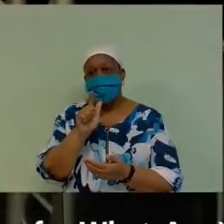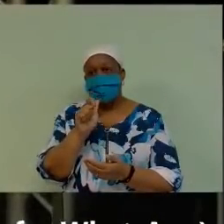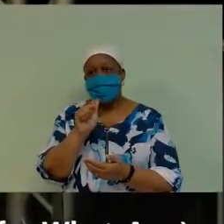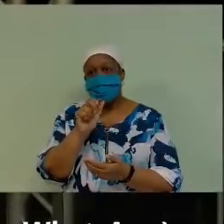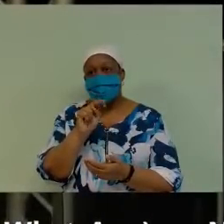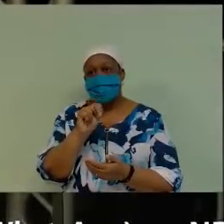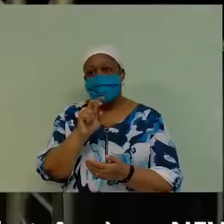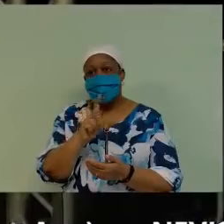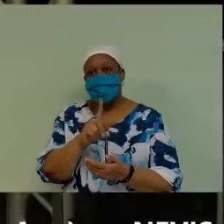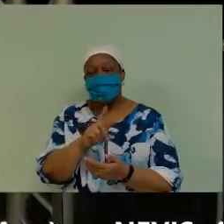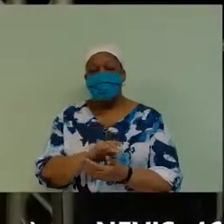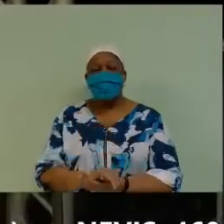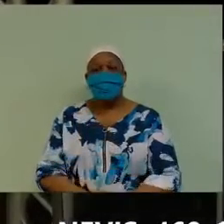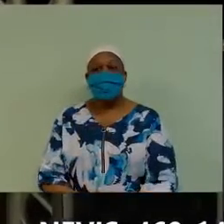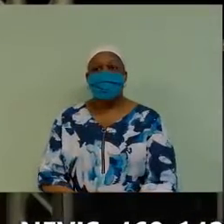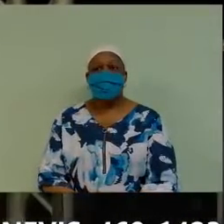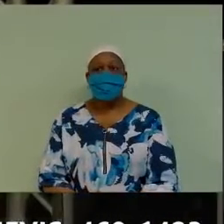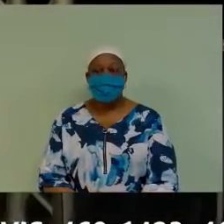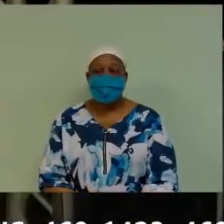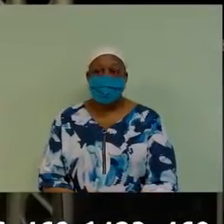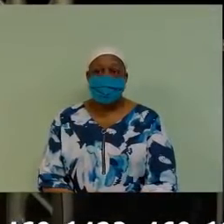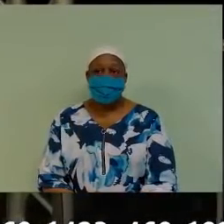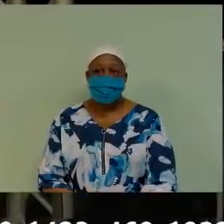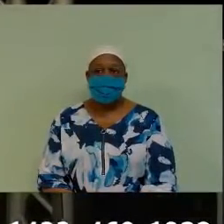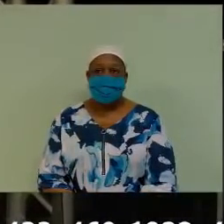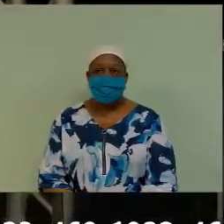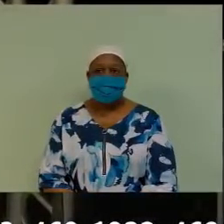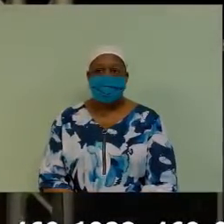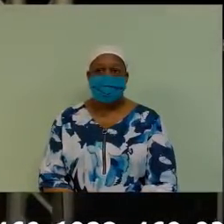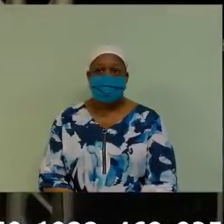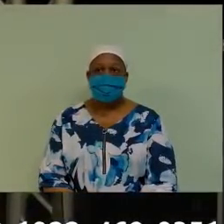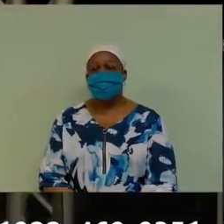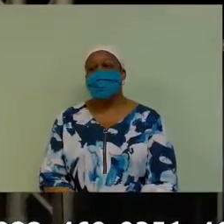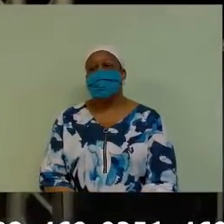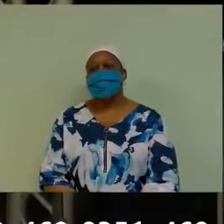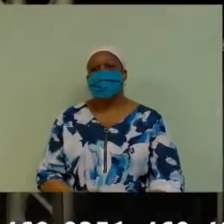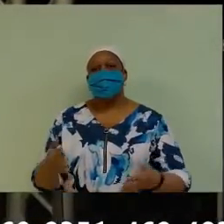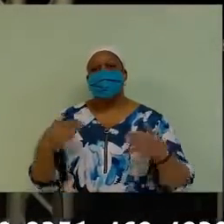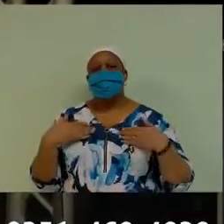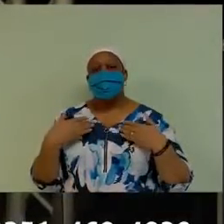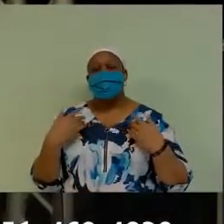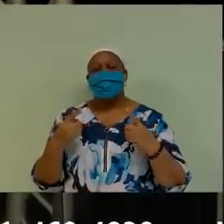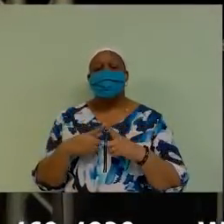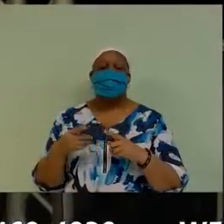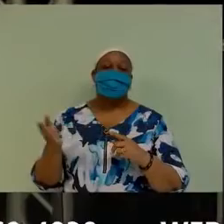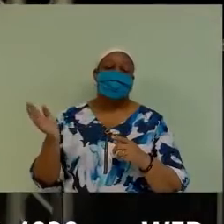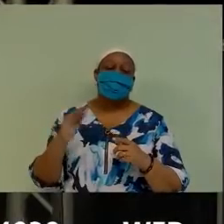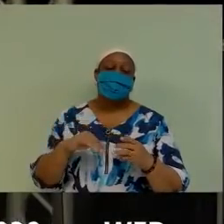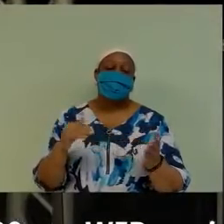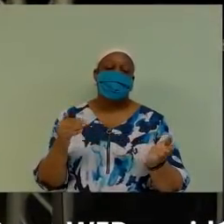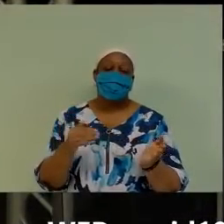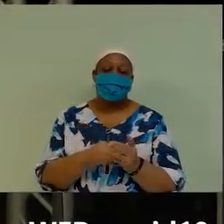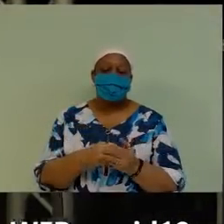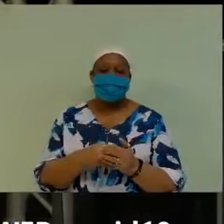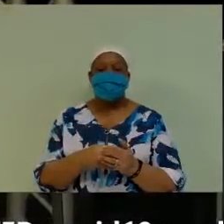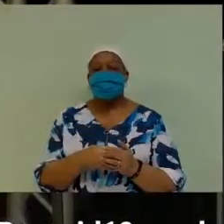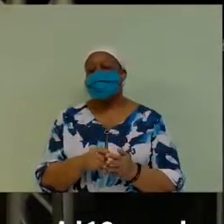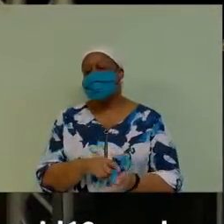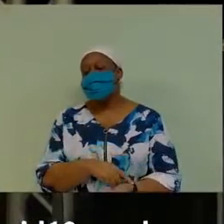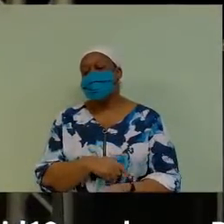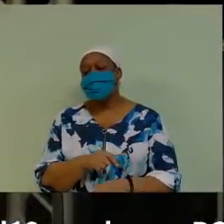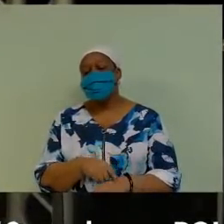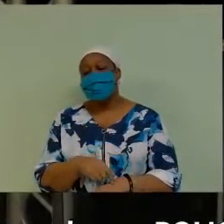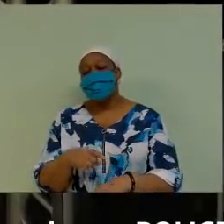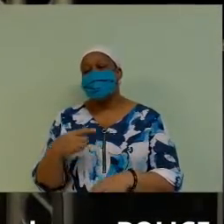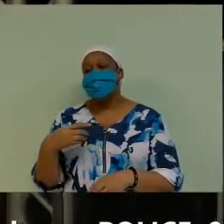Thank you very much, Lesroy. And first, let me say how happy I am to be back here at these briefings. We had a long hiatus, and